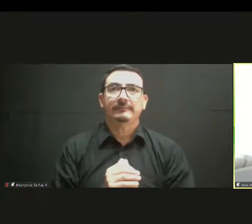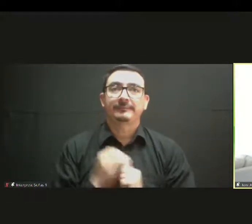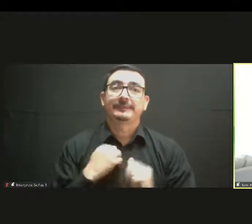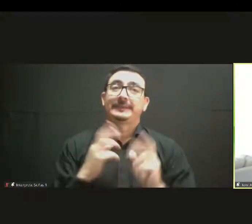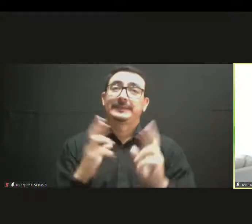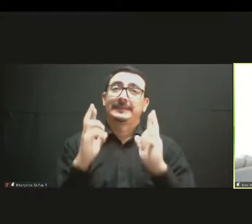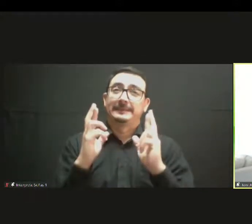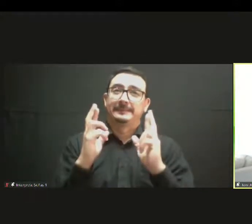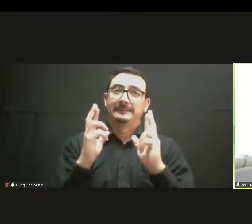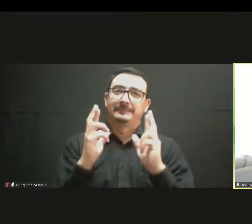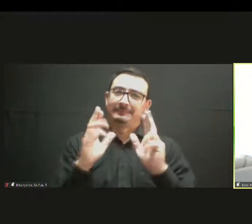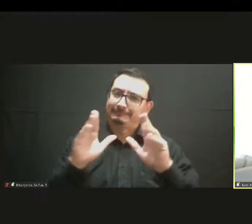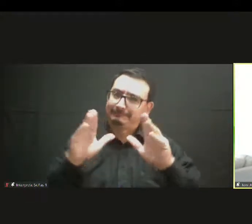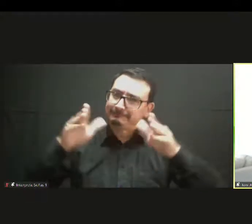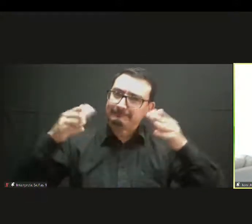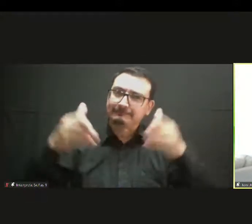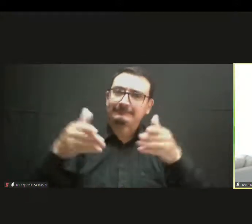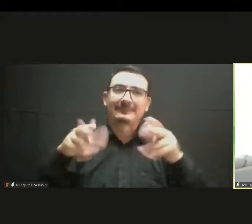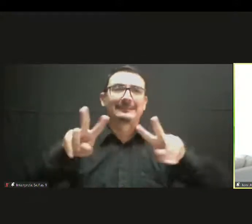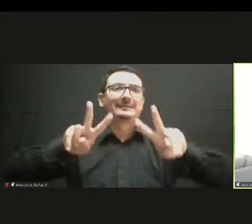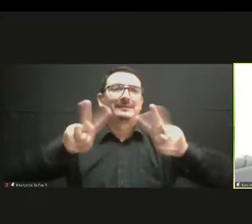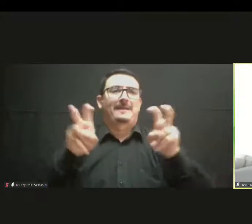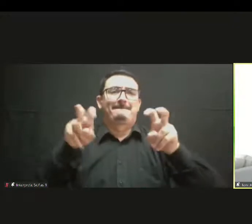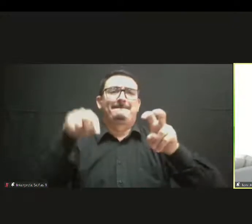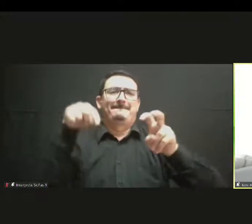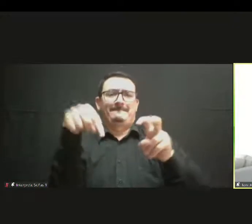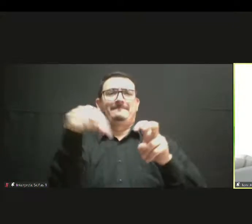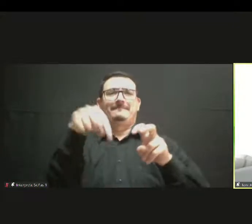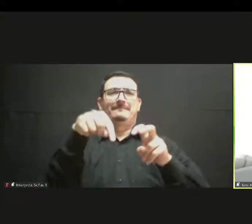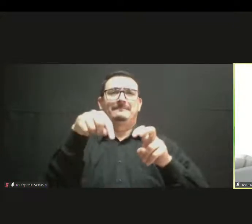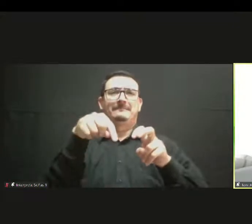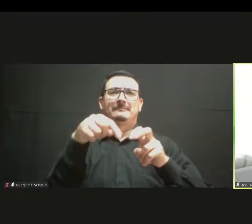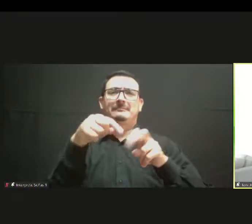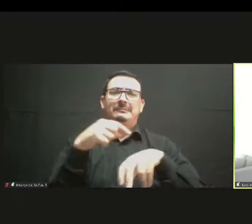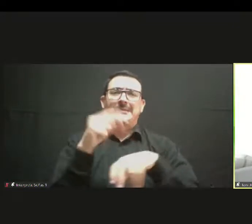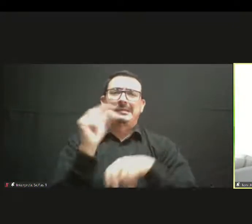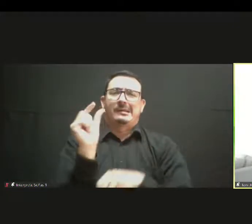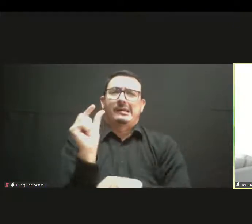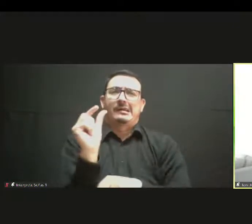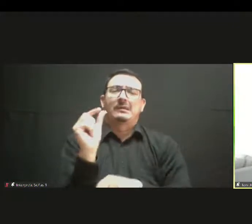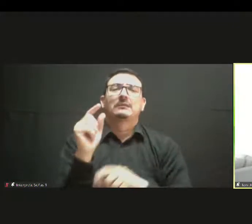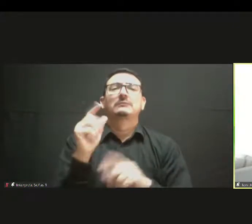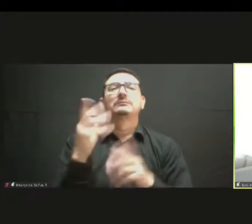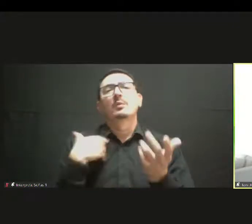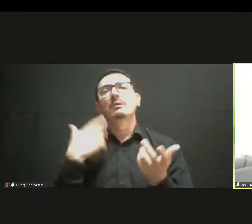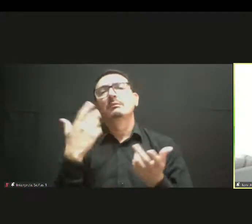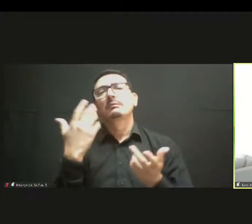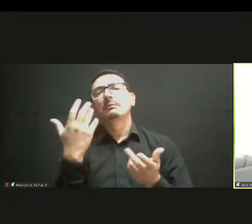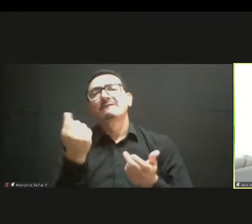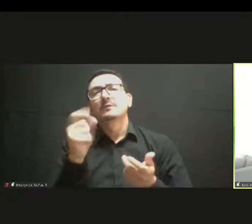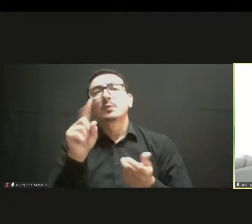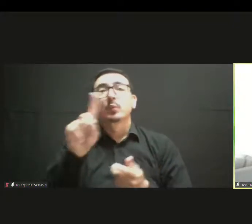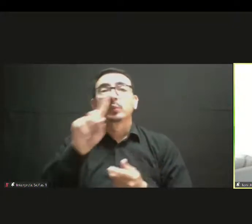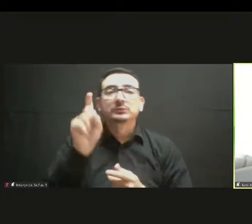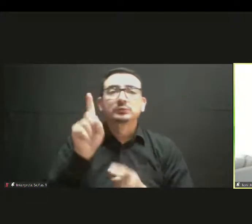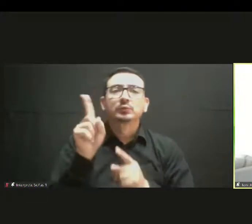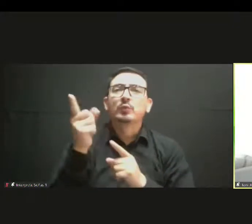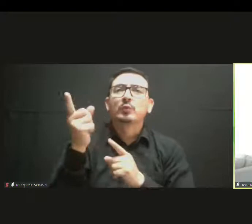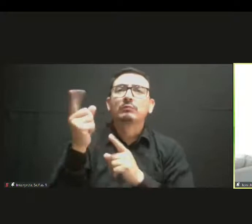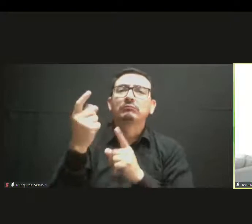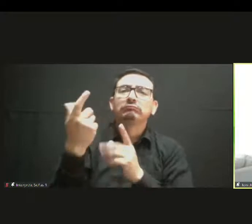session. So if you have a question that you would like to put to the panelists, please send them to us via the chat facility in